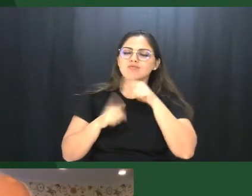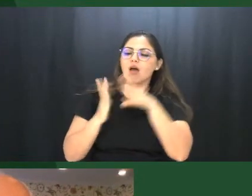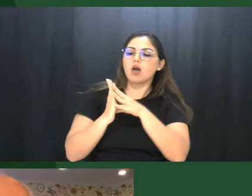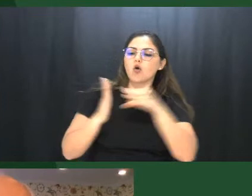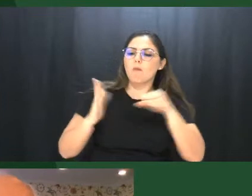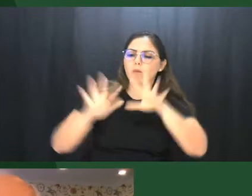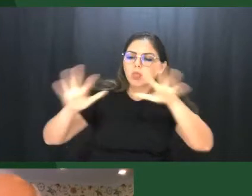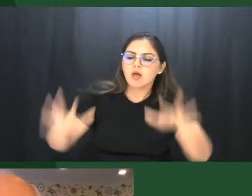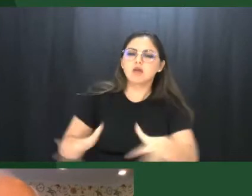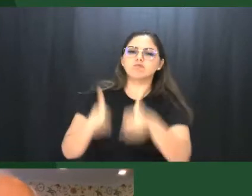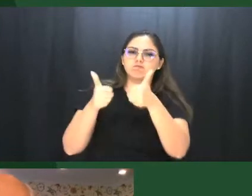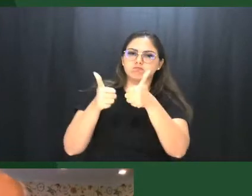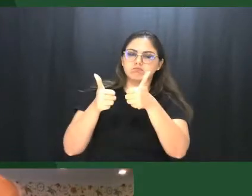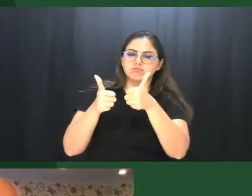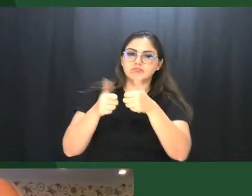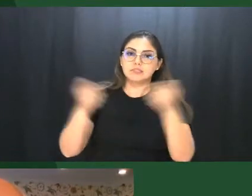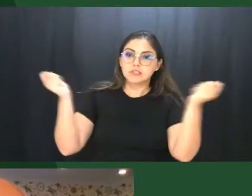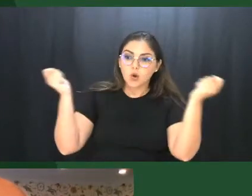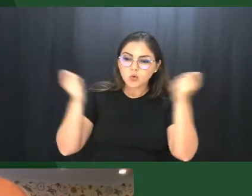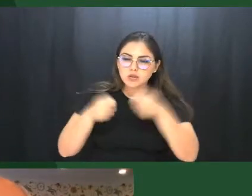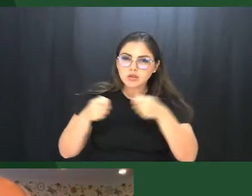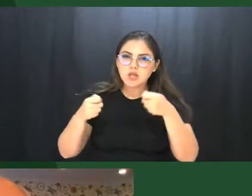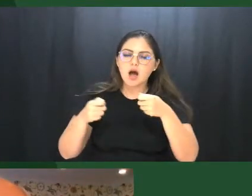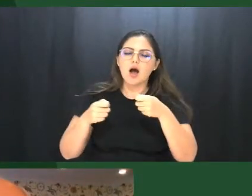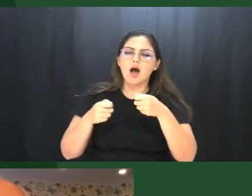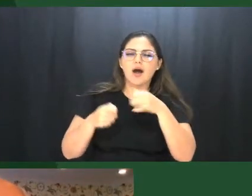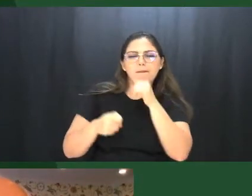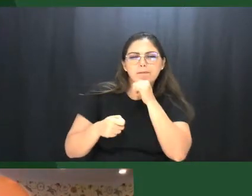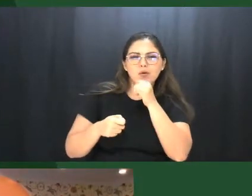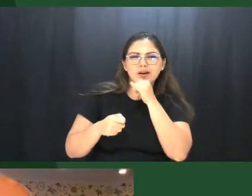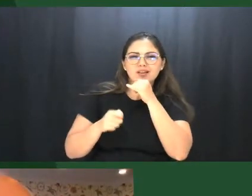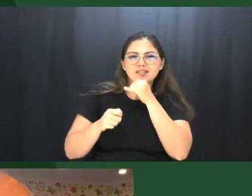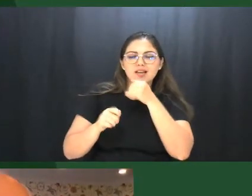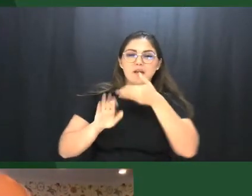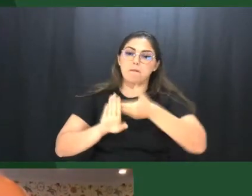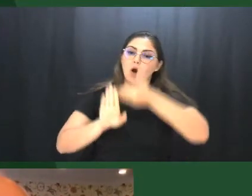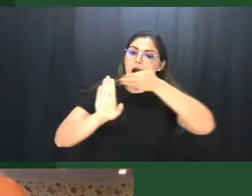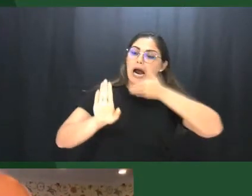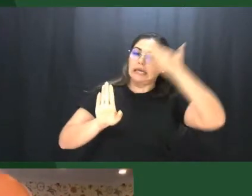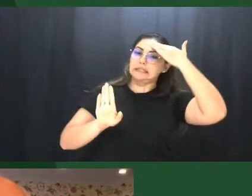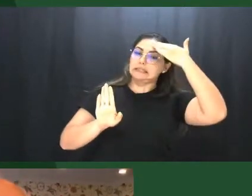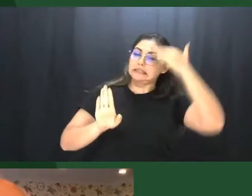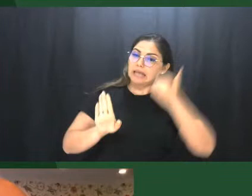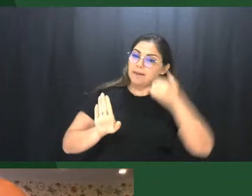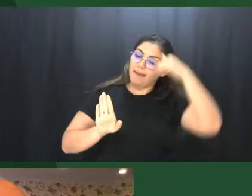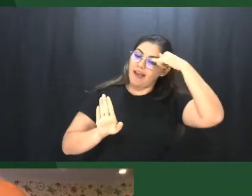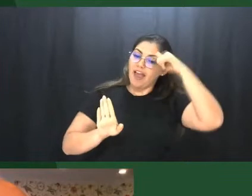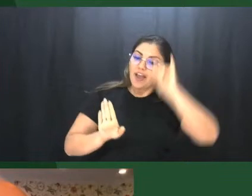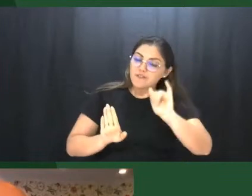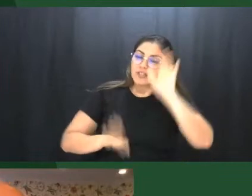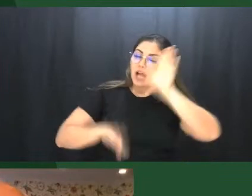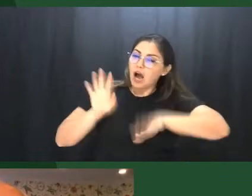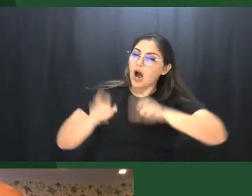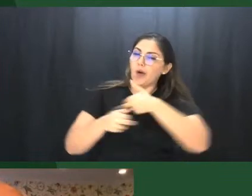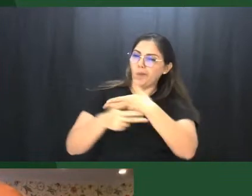confusion. That's the lesson we learned 30 years ago from knowledge-based expert systems, where post hoc